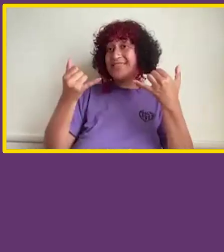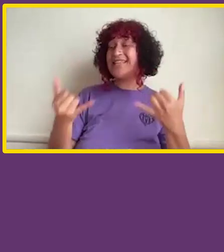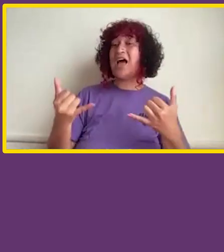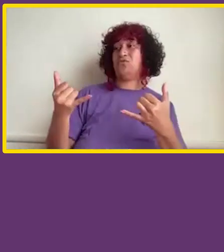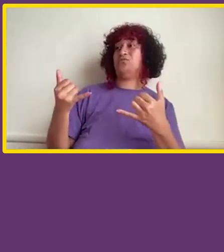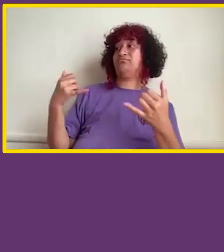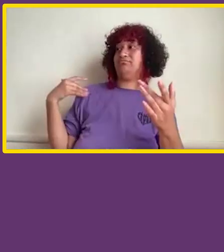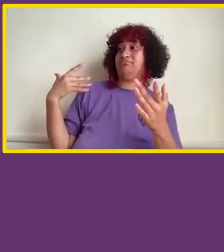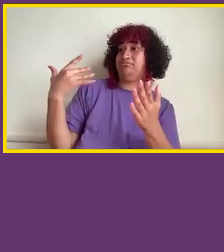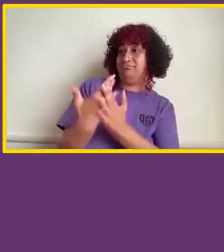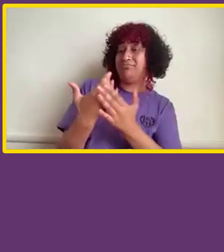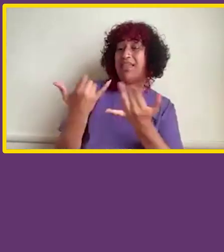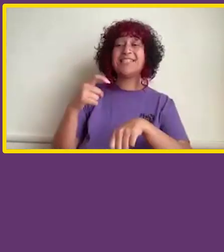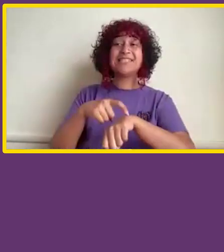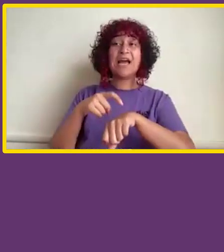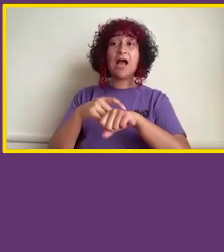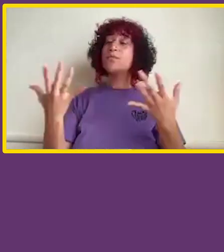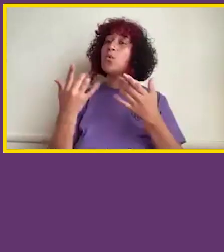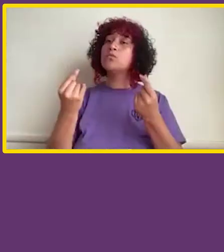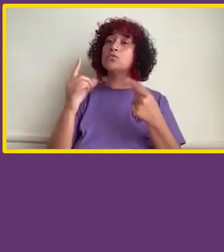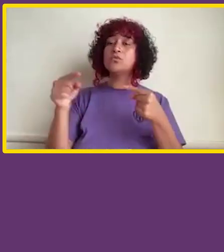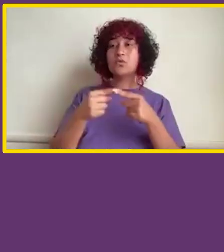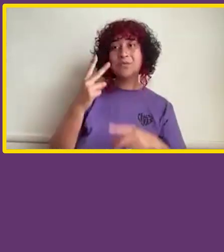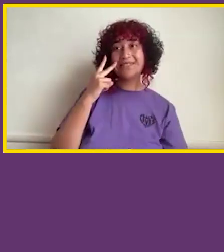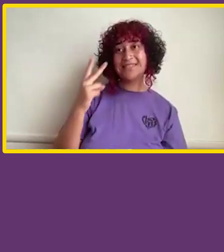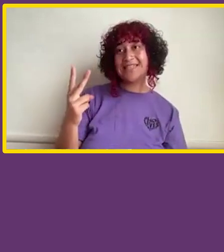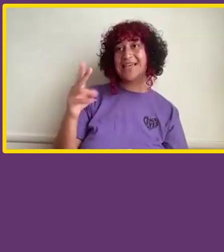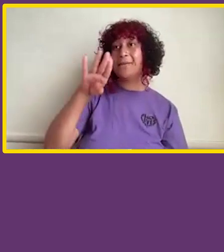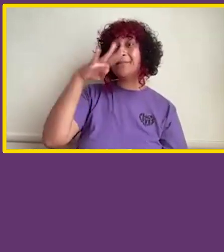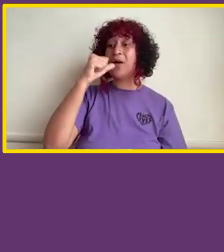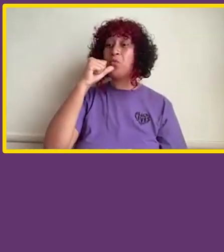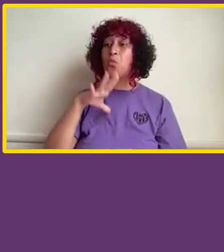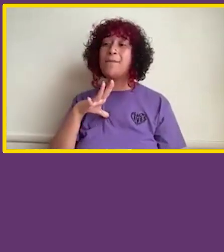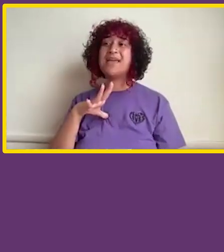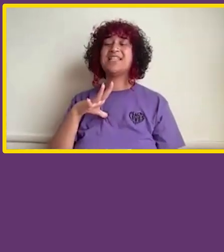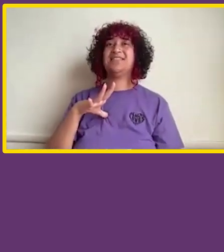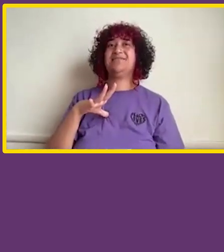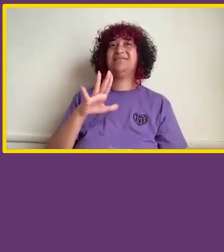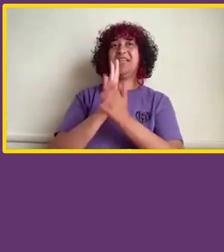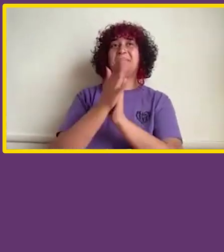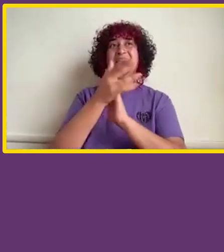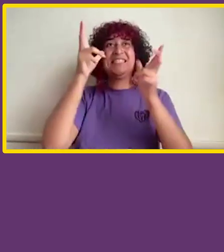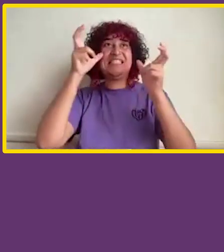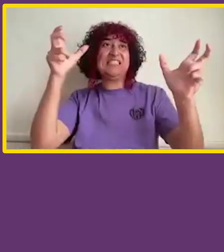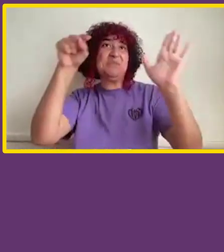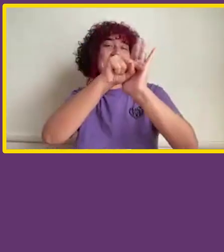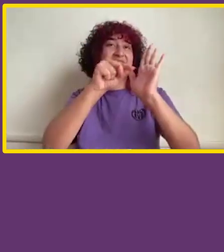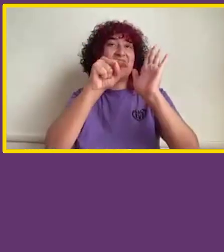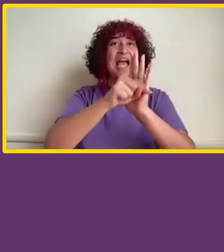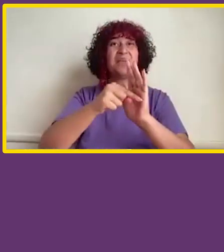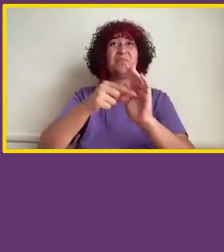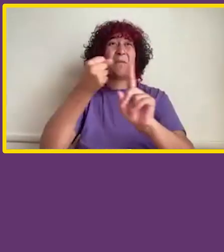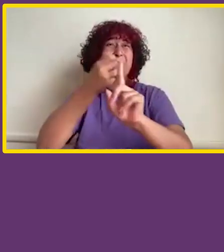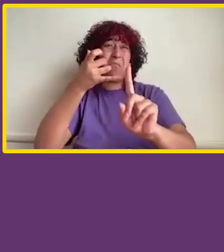time, what are we doing when we see Black women being demonized, being hurt, being cast out of